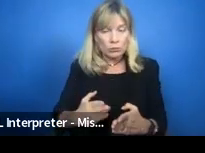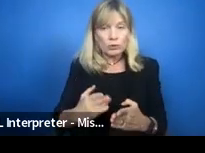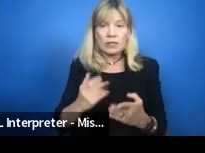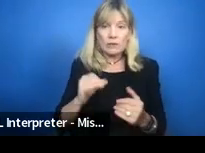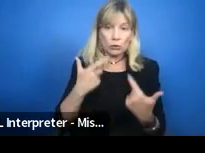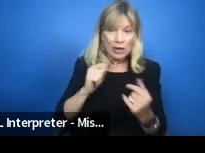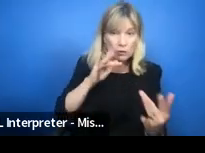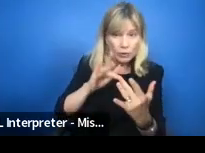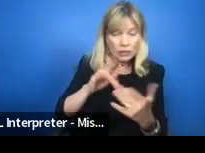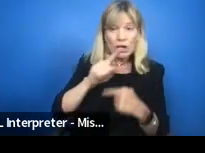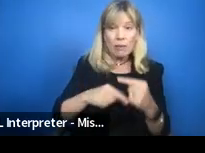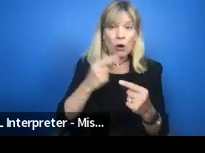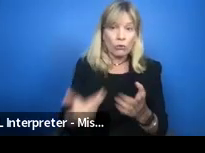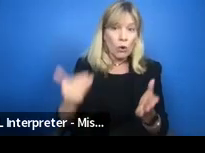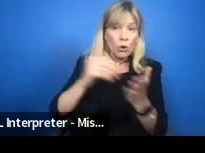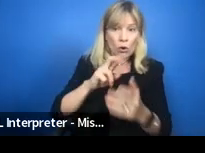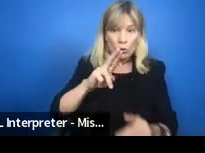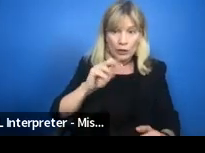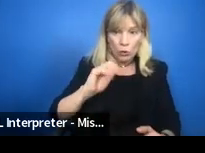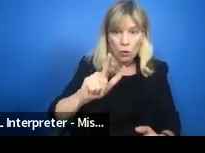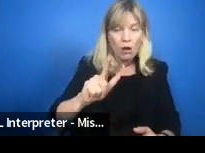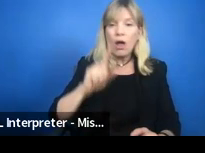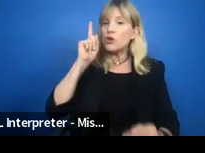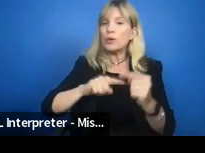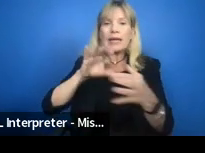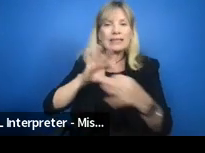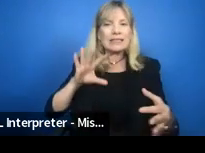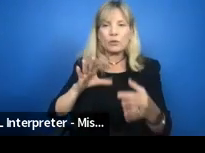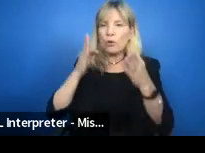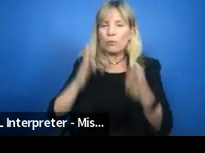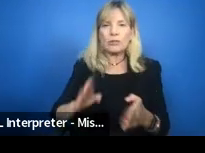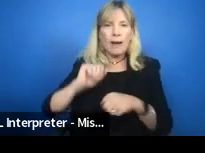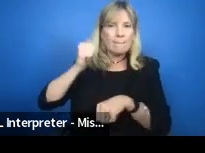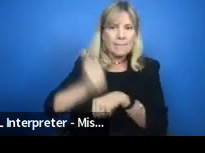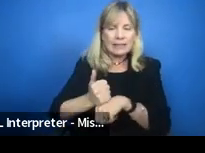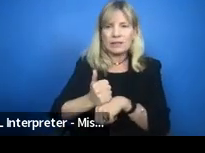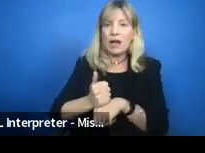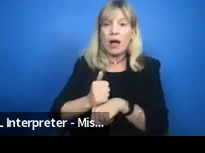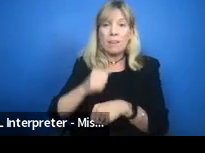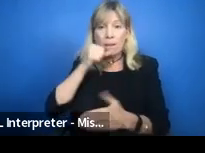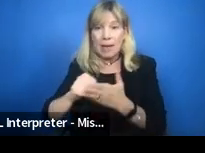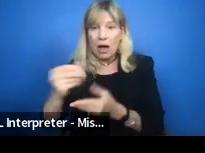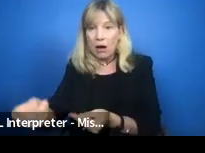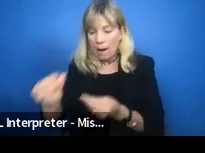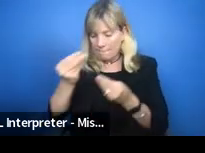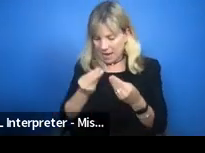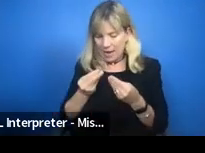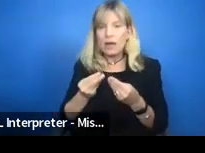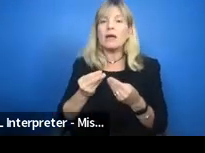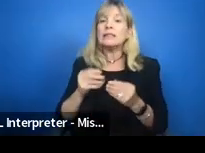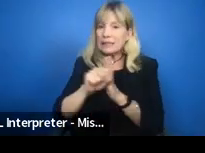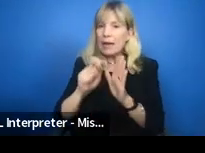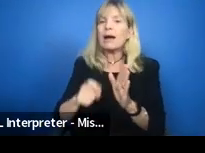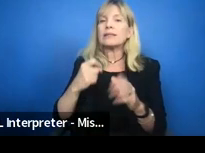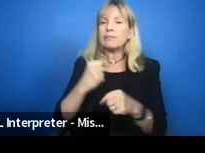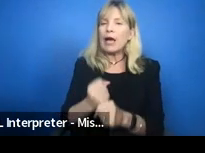reach about their renewals. They cannot disenroll anyone on the basis of returned mail until the state has made a good faith